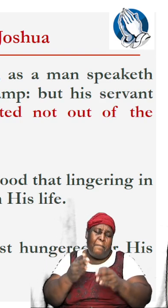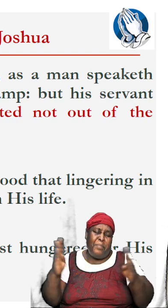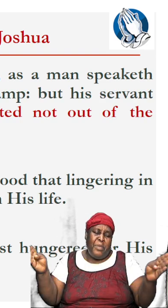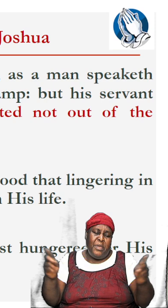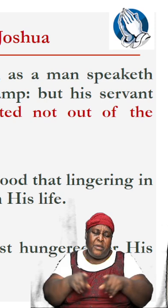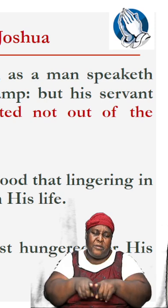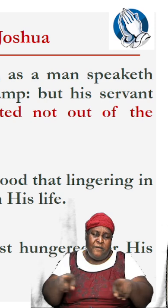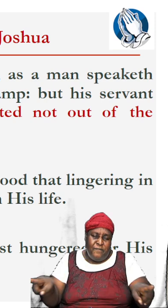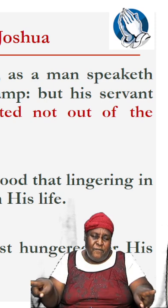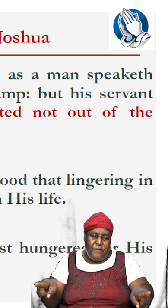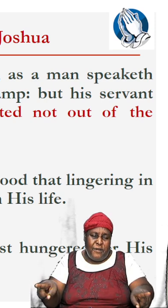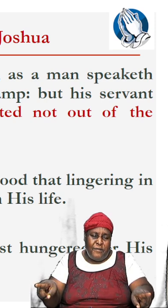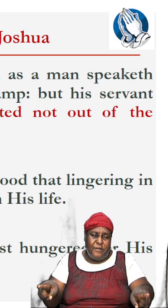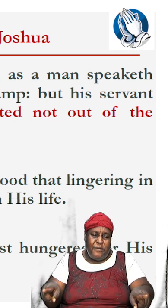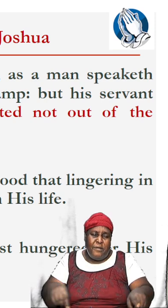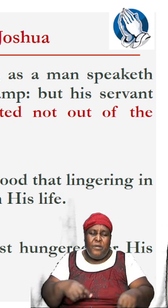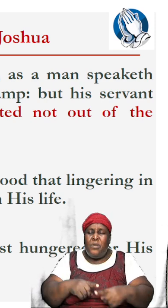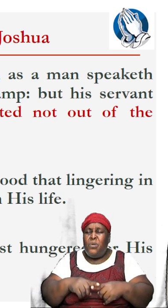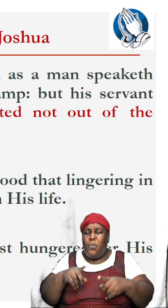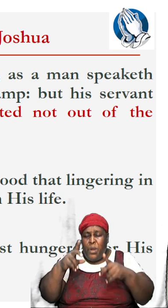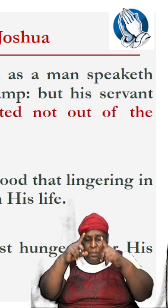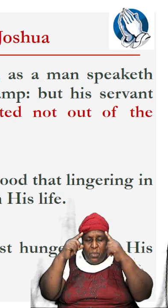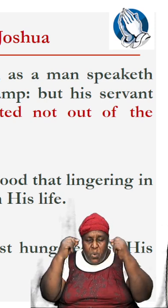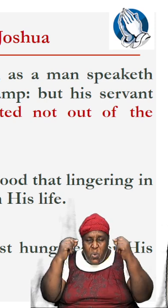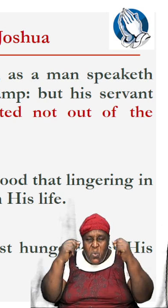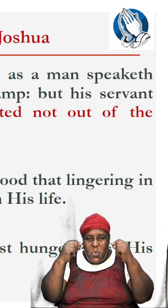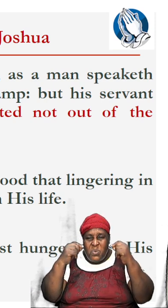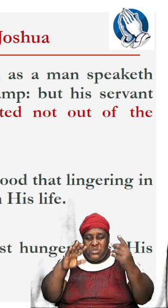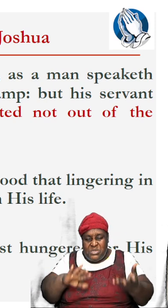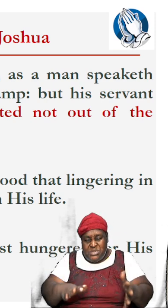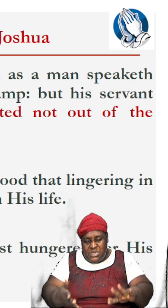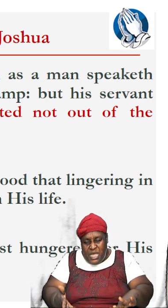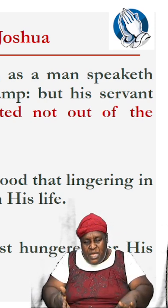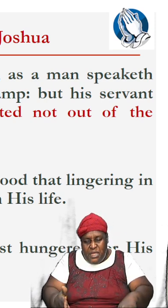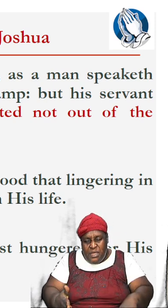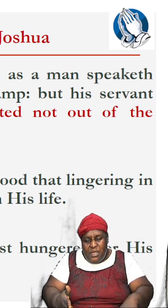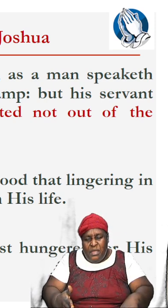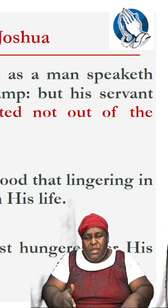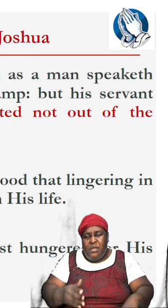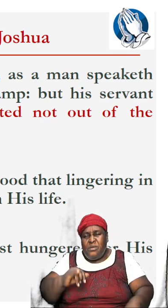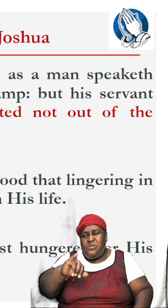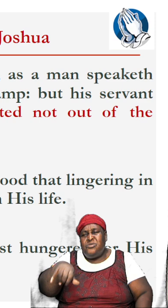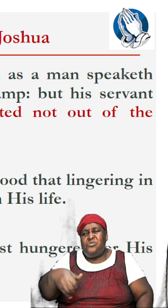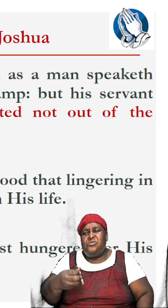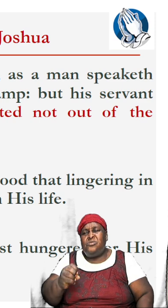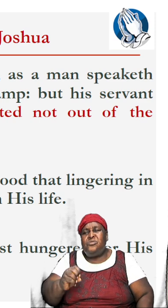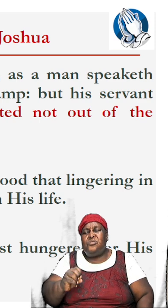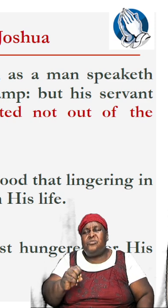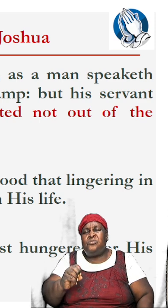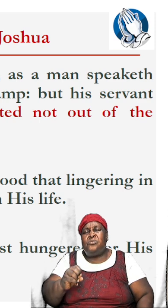wonder when Moses died, it was Joshua who took over. That man loved God.